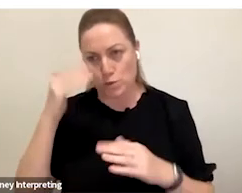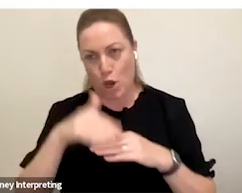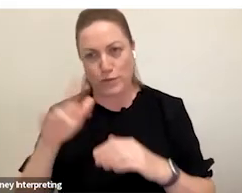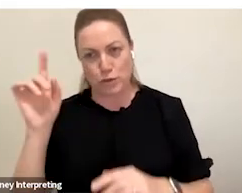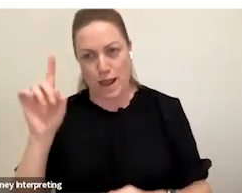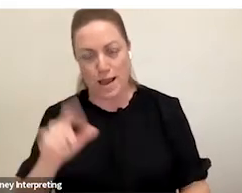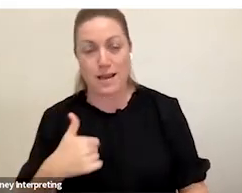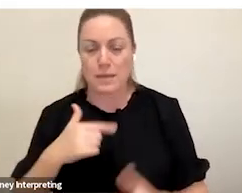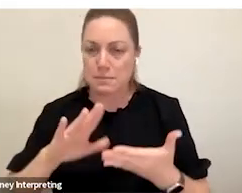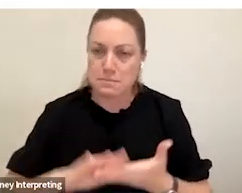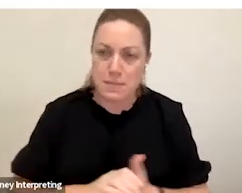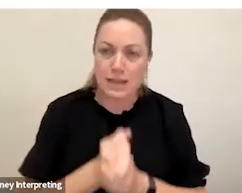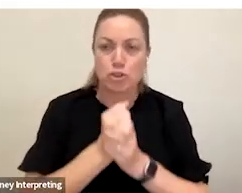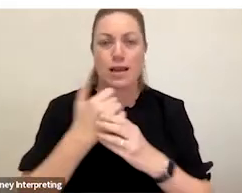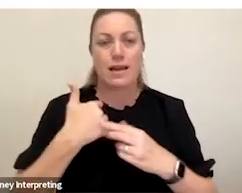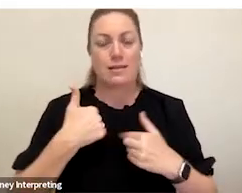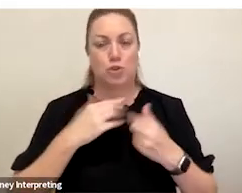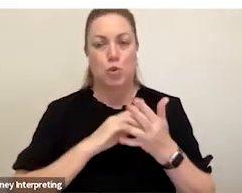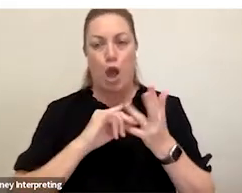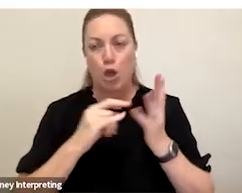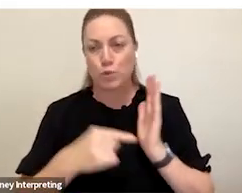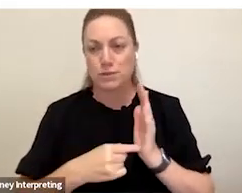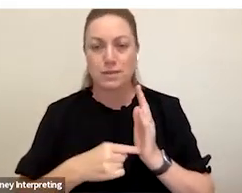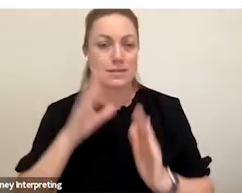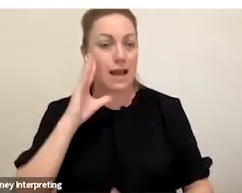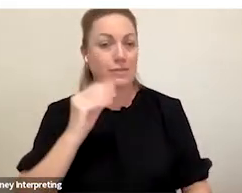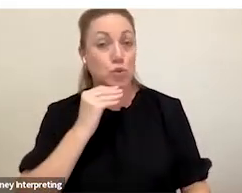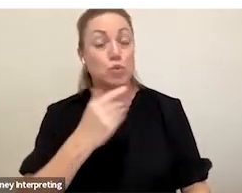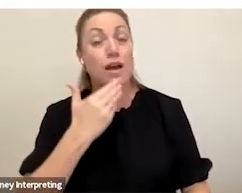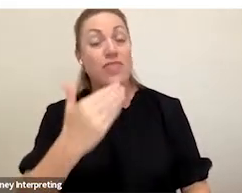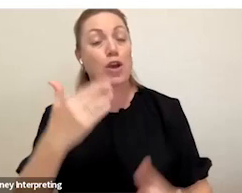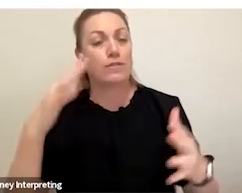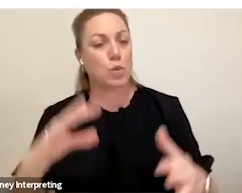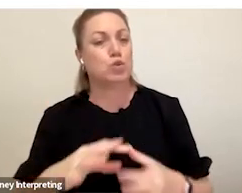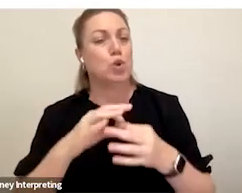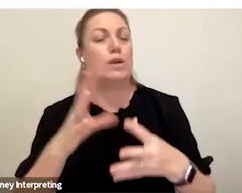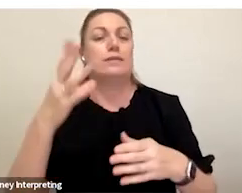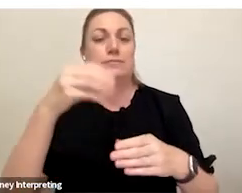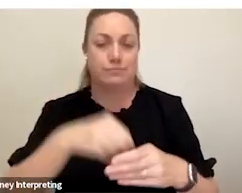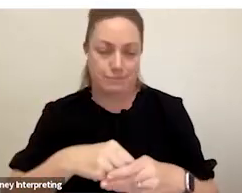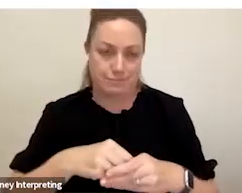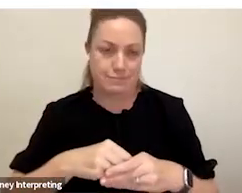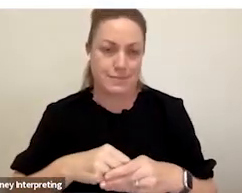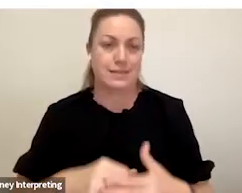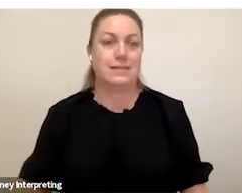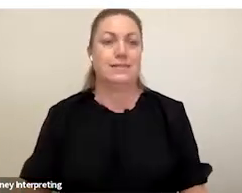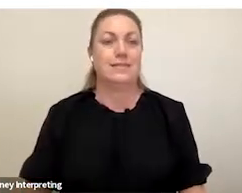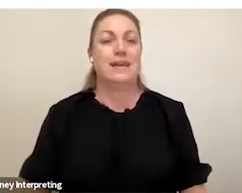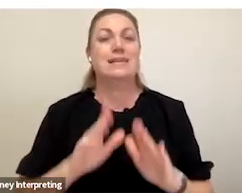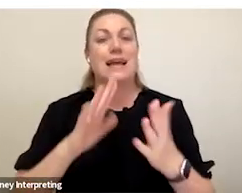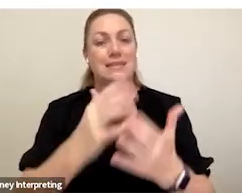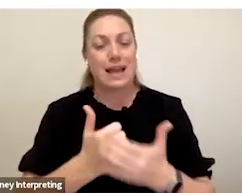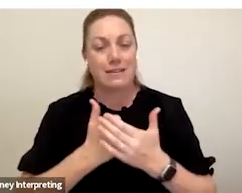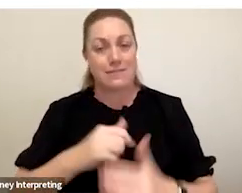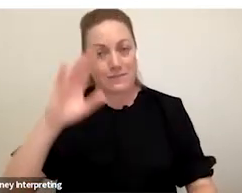all this afternoon. So thank you for attending and participating. And until next time, stay safe. Farewell.